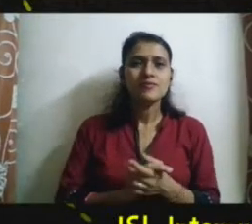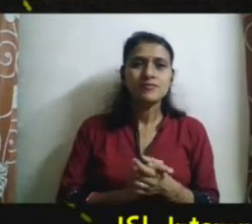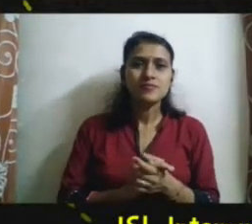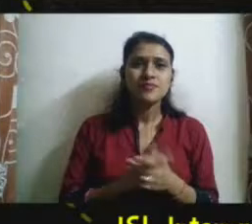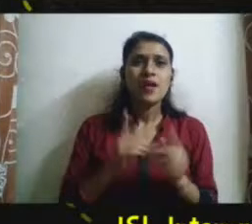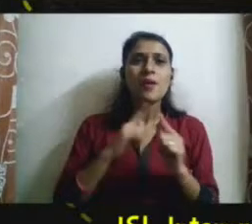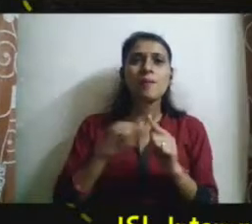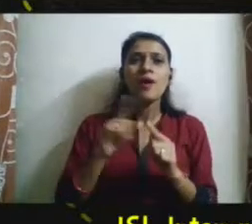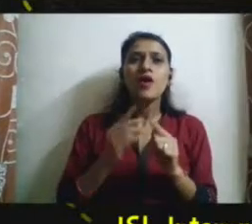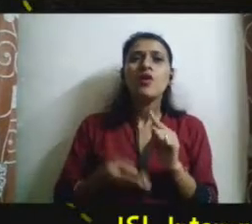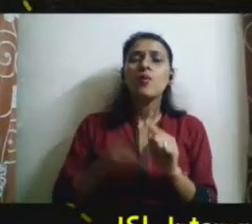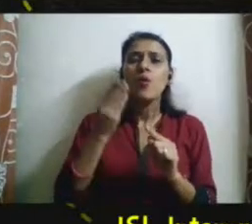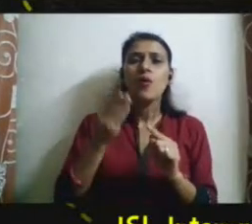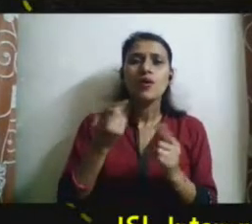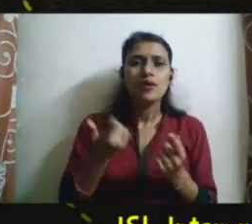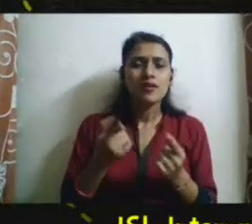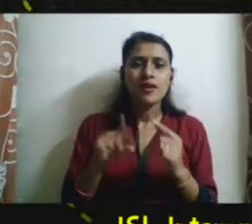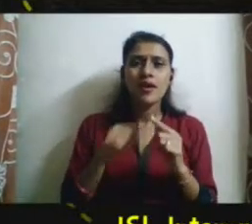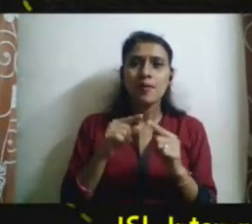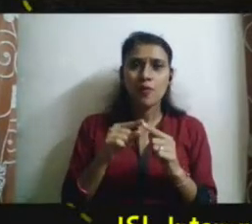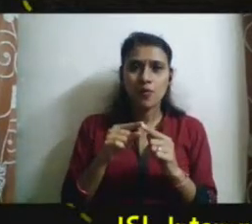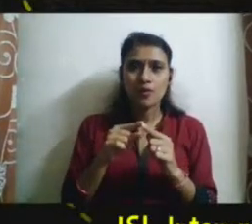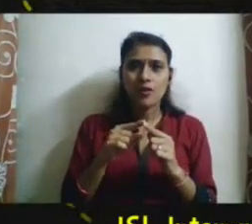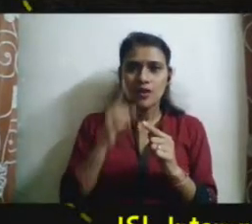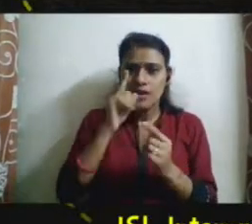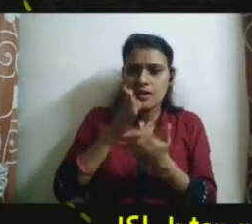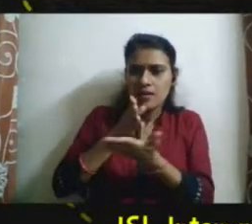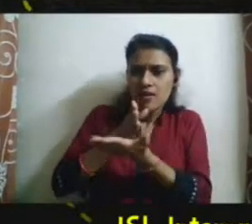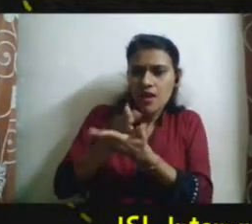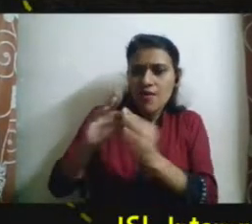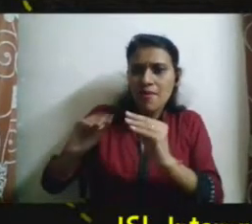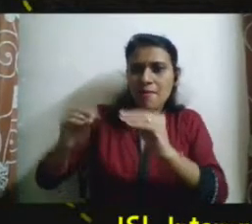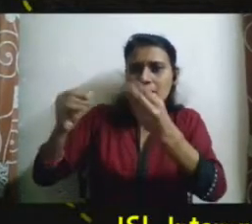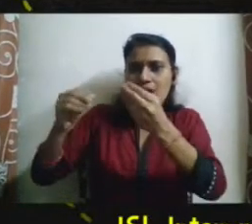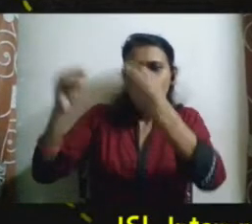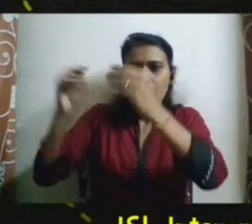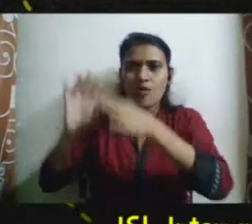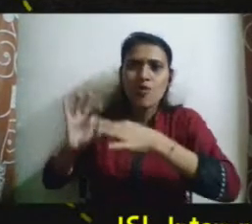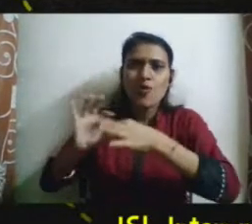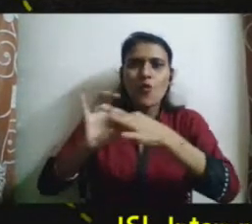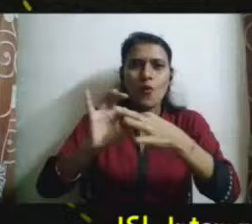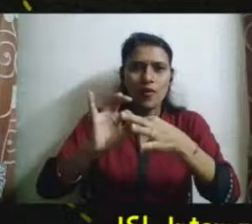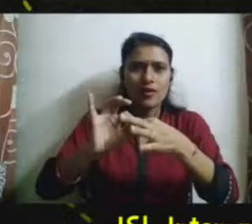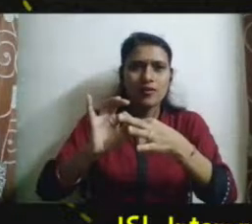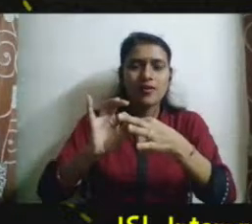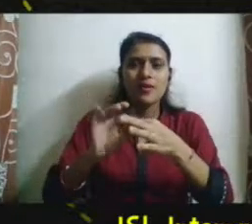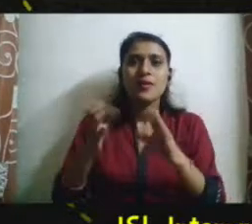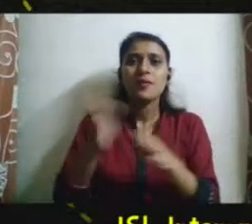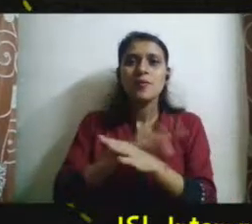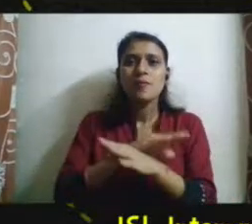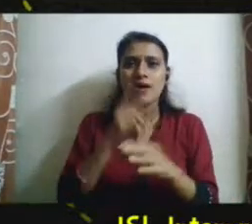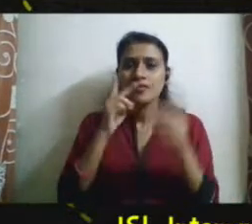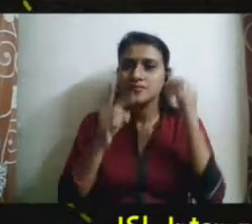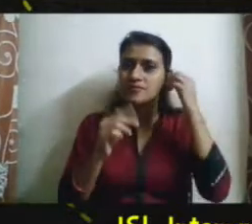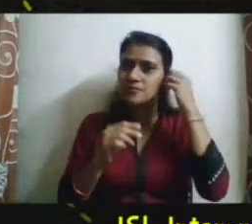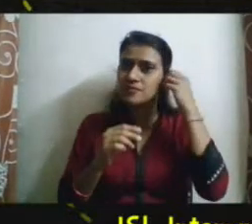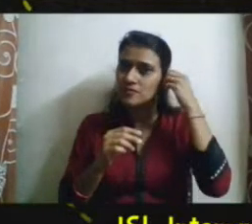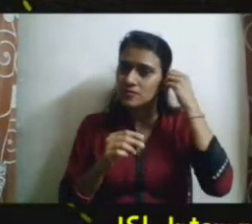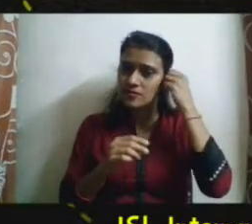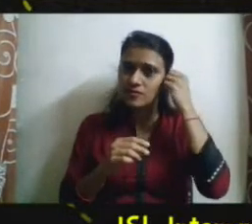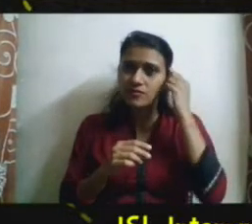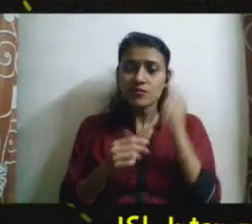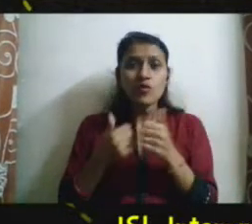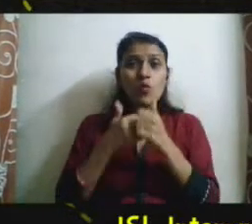more steered in the direction of improvisation and elaboration by the Sahitya. And for that reason, it